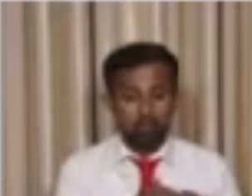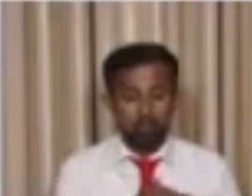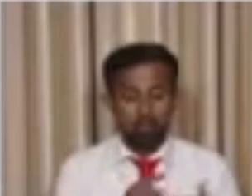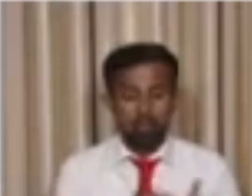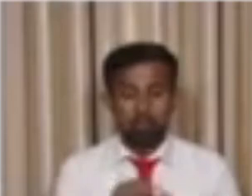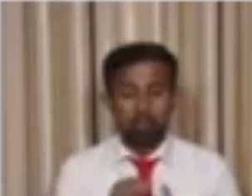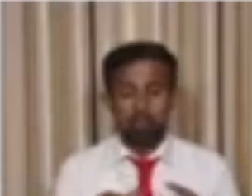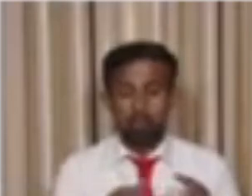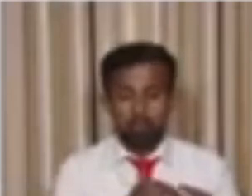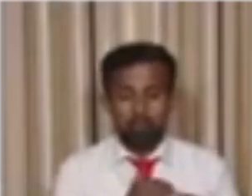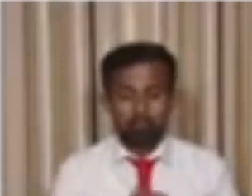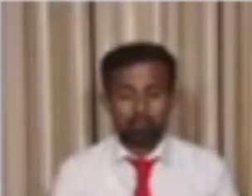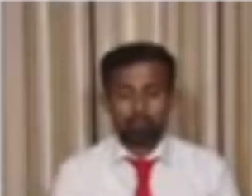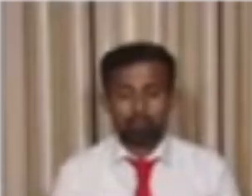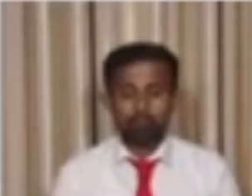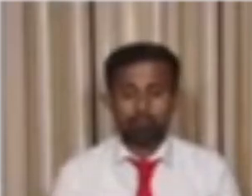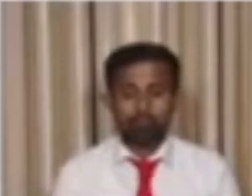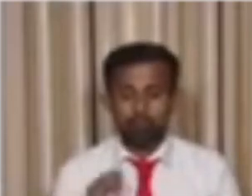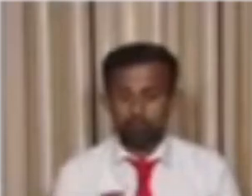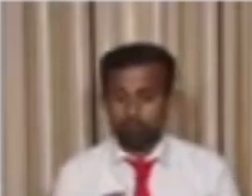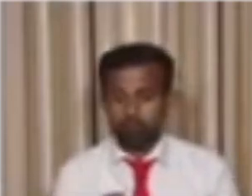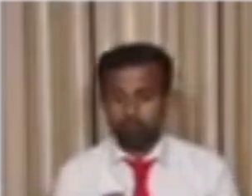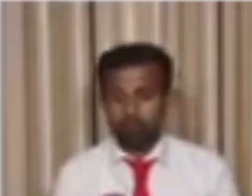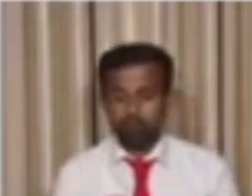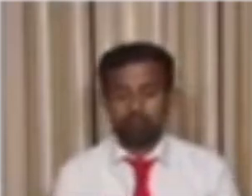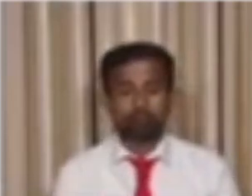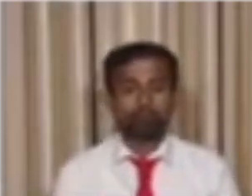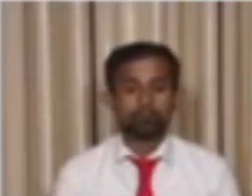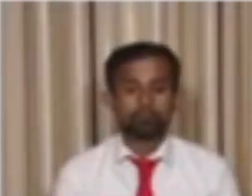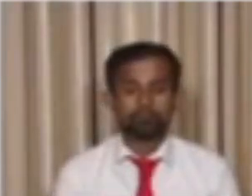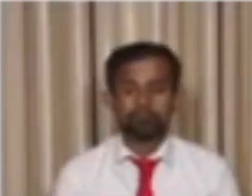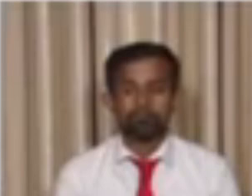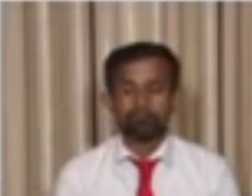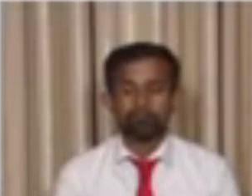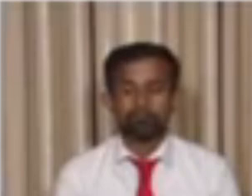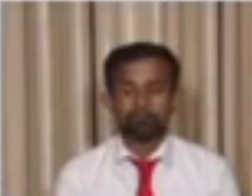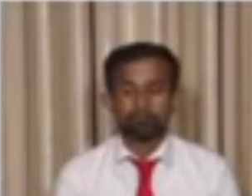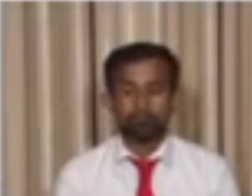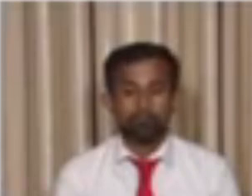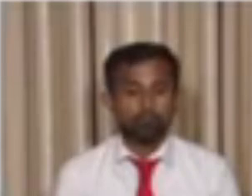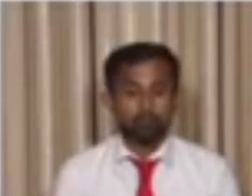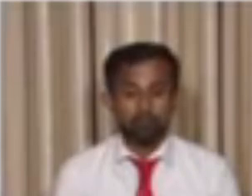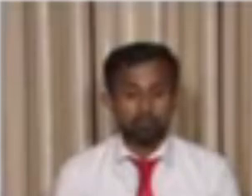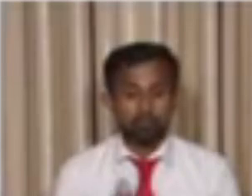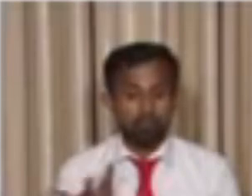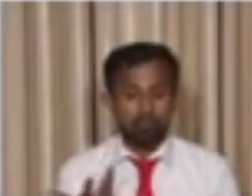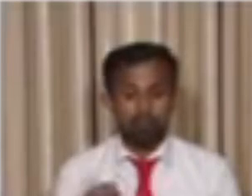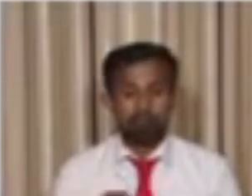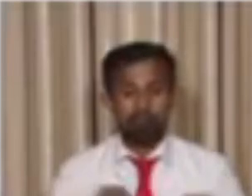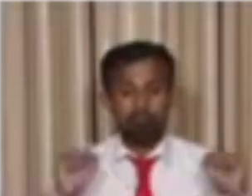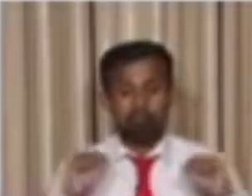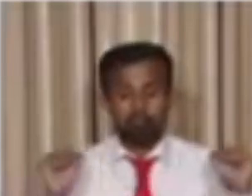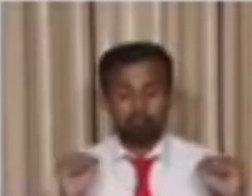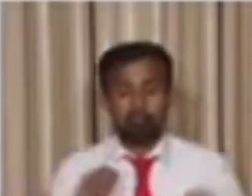the boycott was on. And in the last 6 months, when everybody realized that D.S. Sirisena was not going to back down, they called